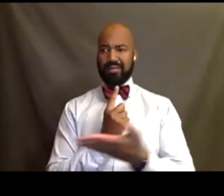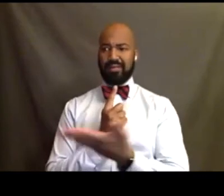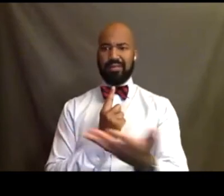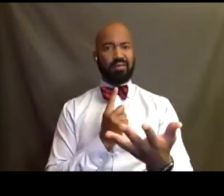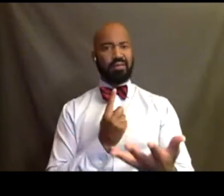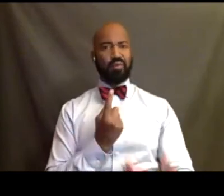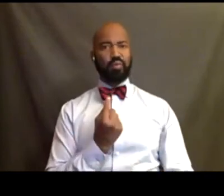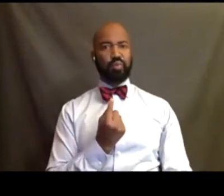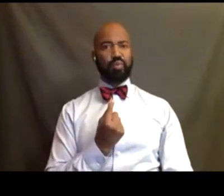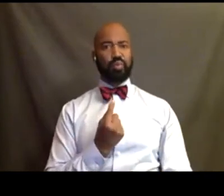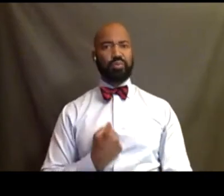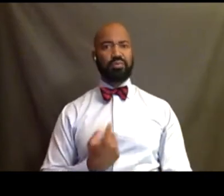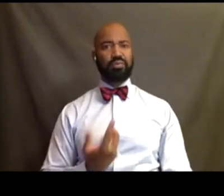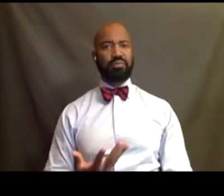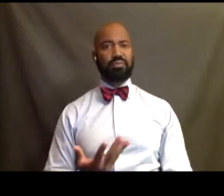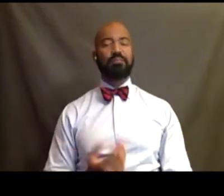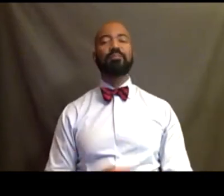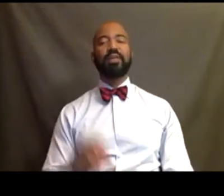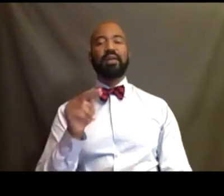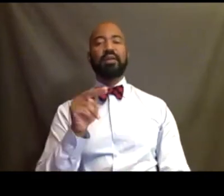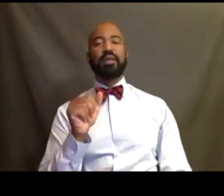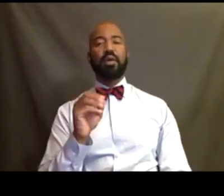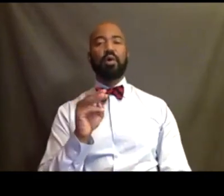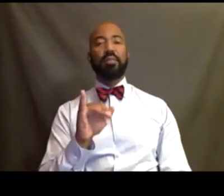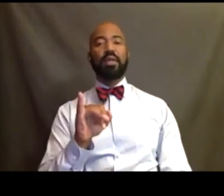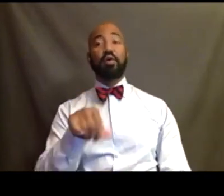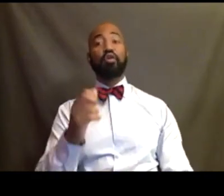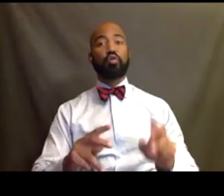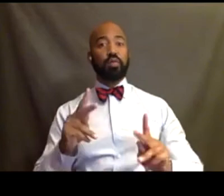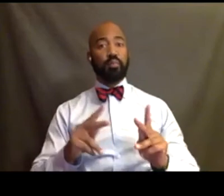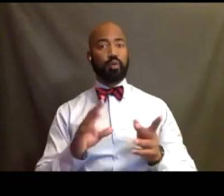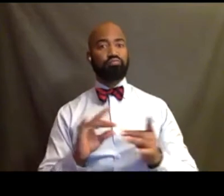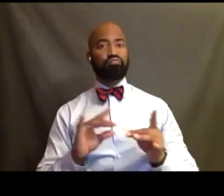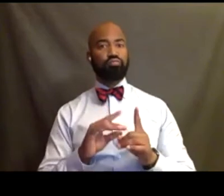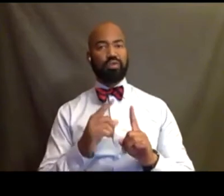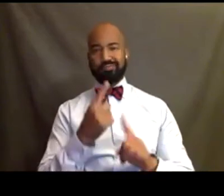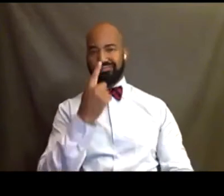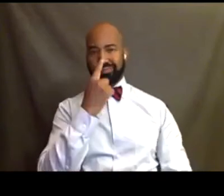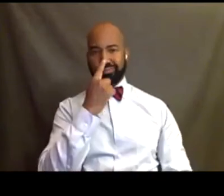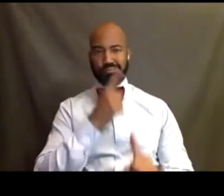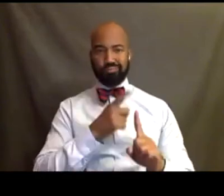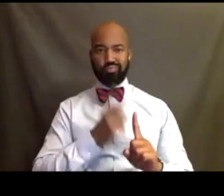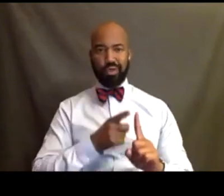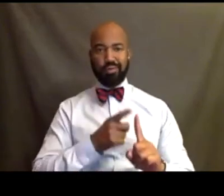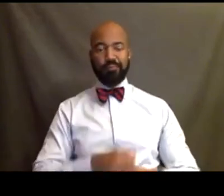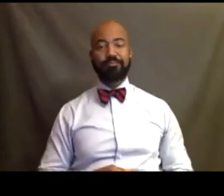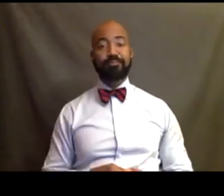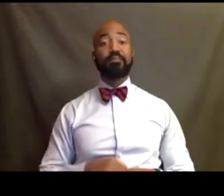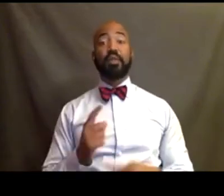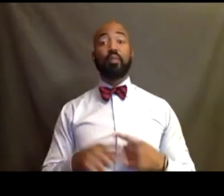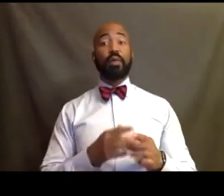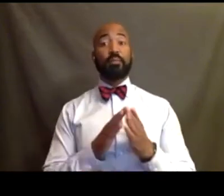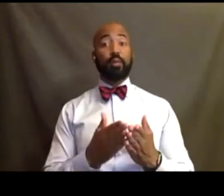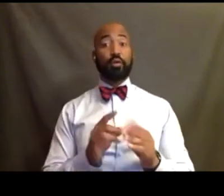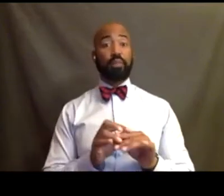And I think Naomi and a couple of the folks said it hit on the head that I think when this book came about, like the